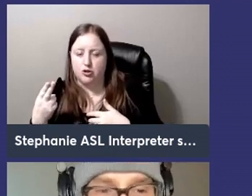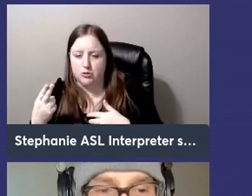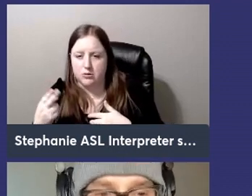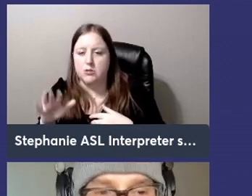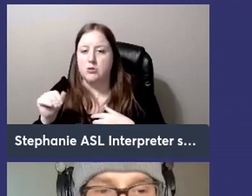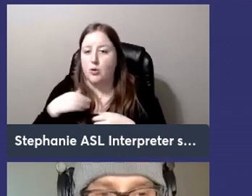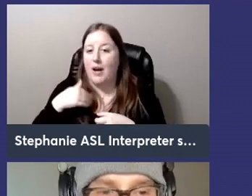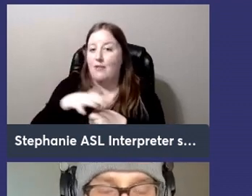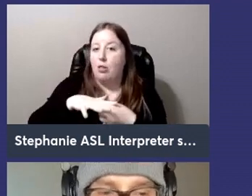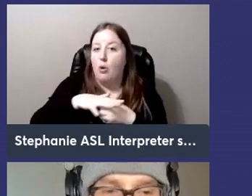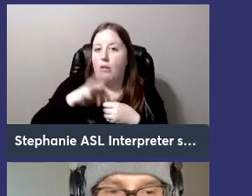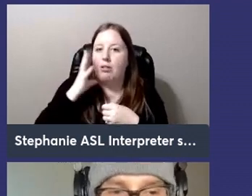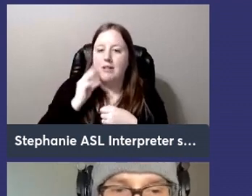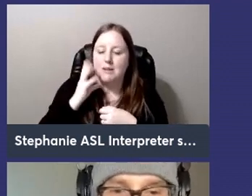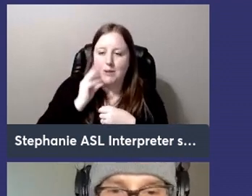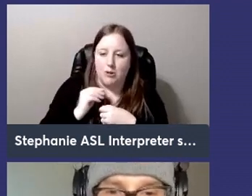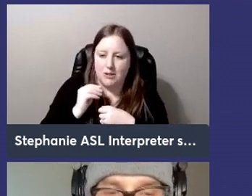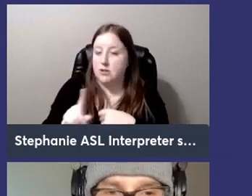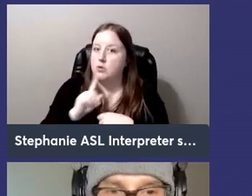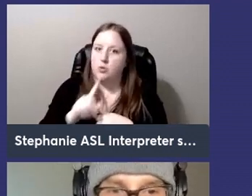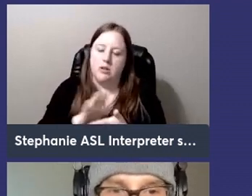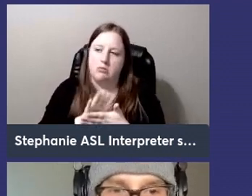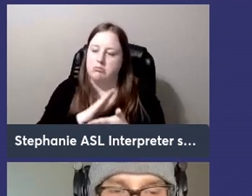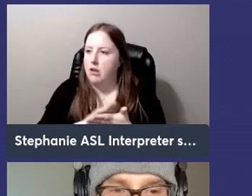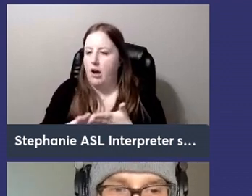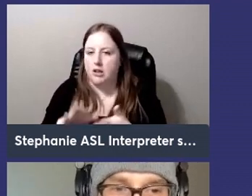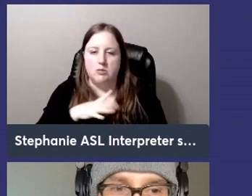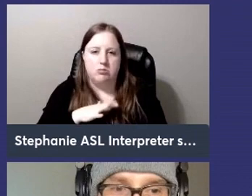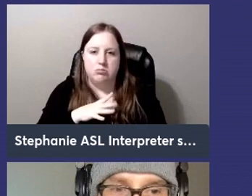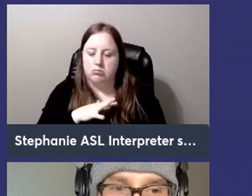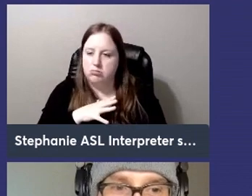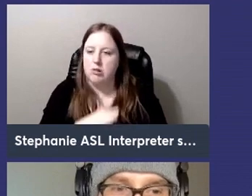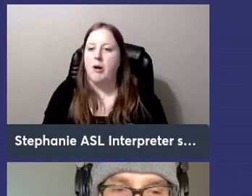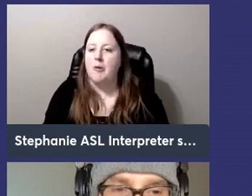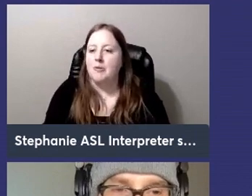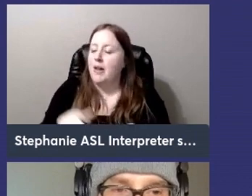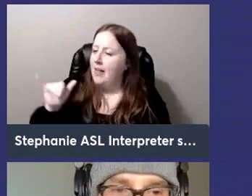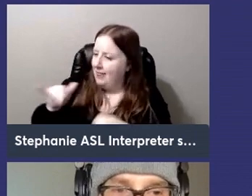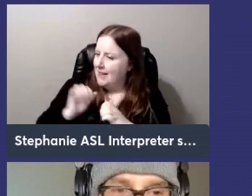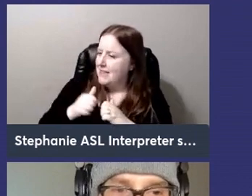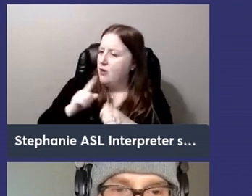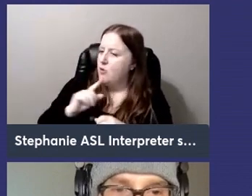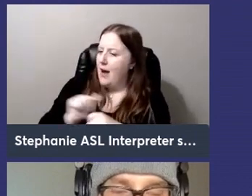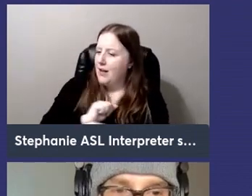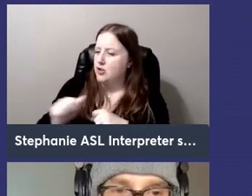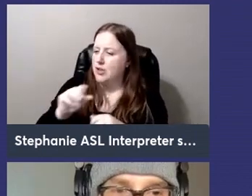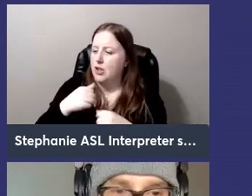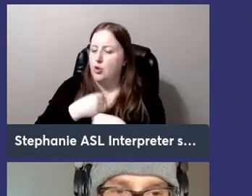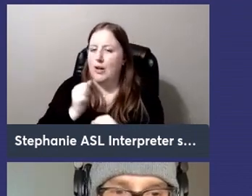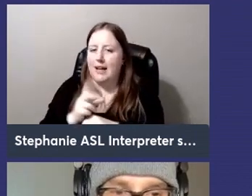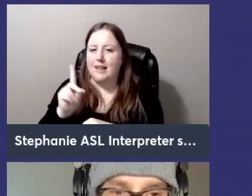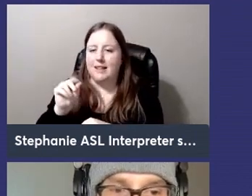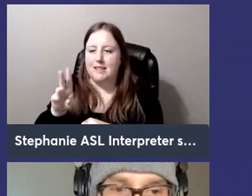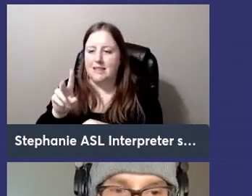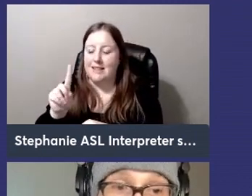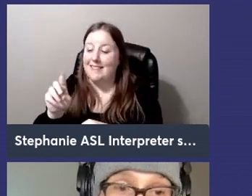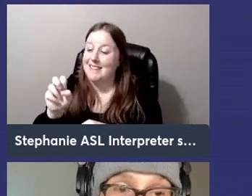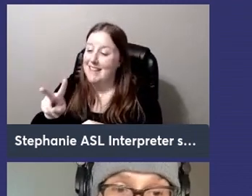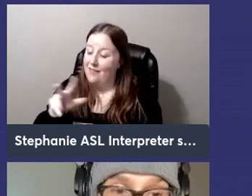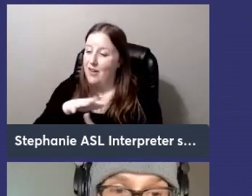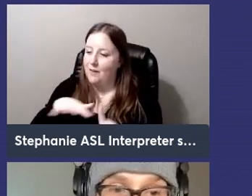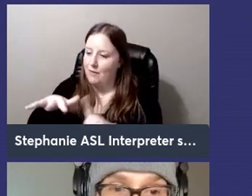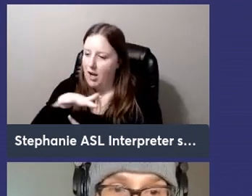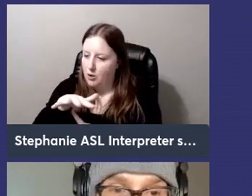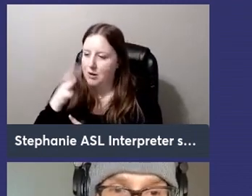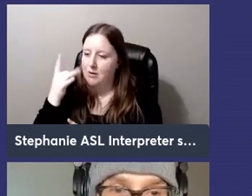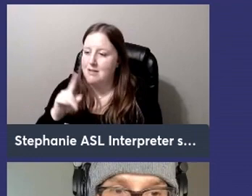local experience. It's really nice. Yeah, that's how you actually create the dev environment, because it's actually the dev environment